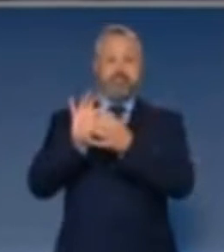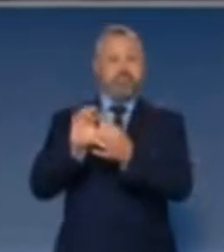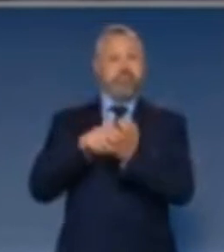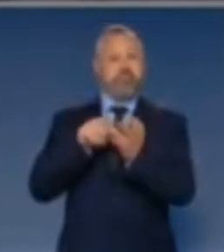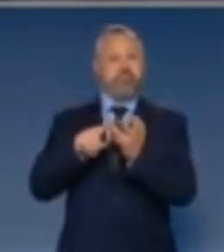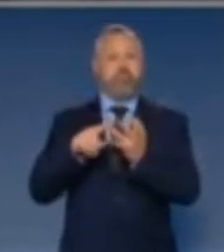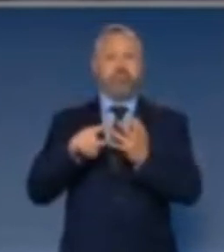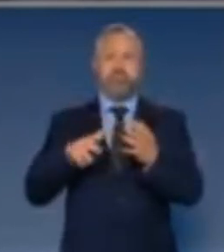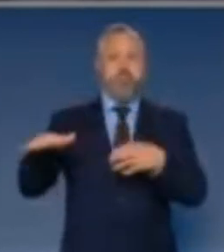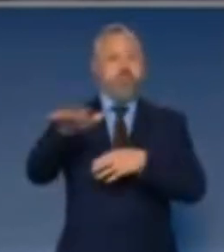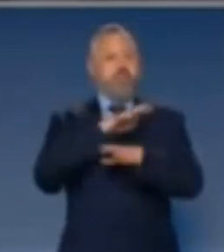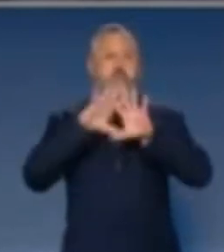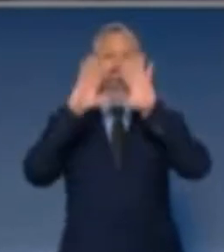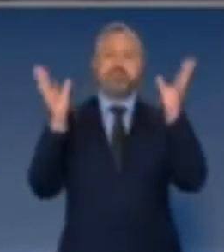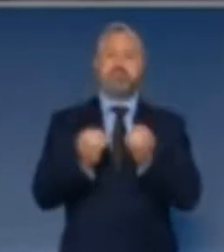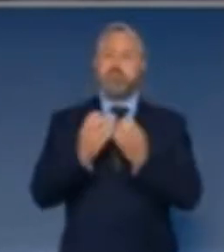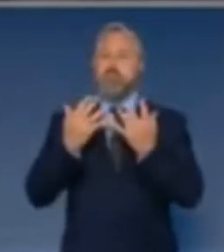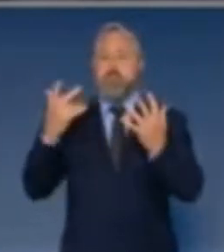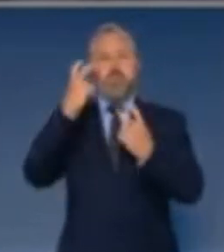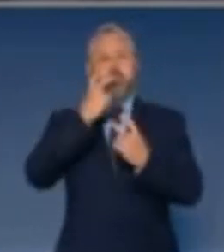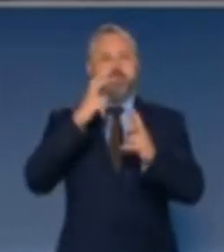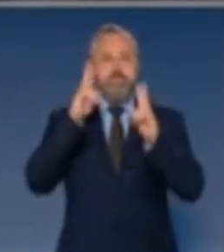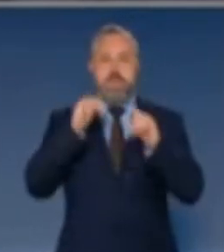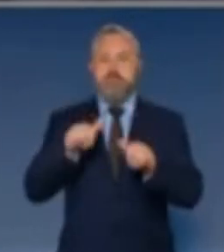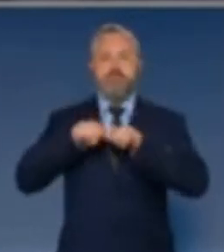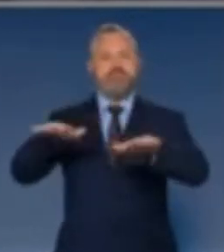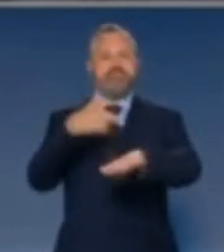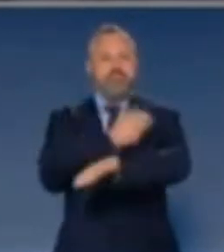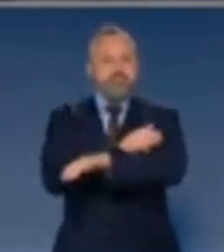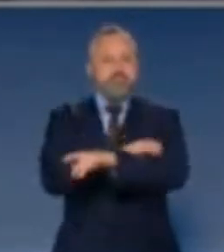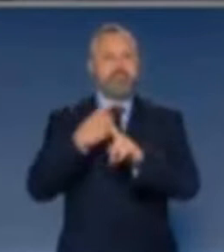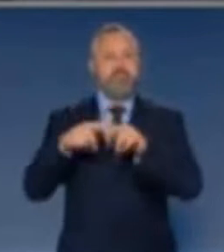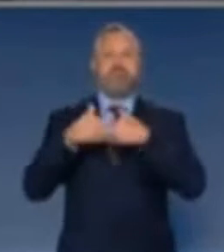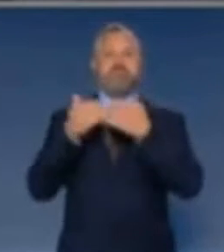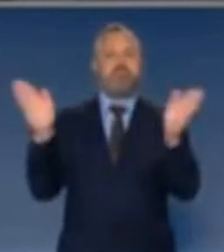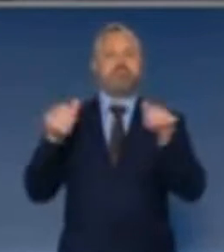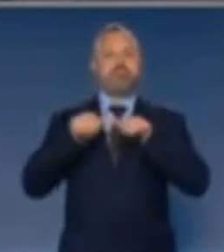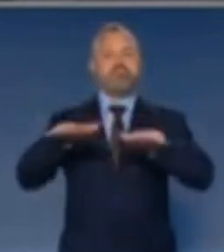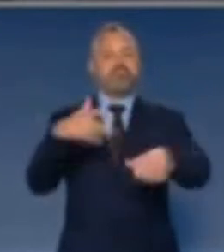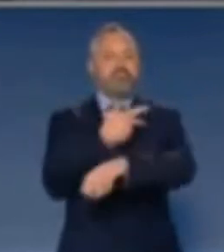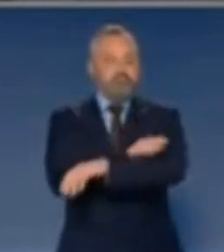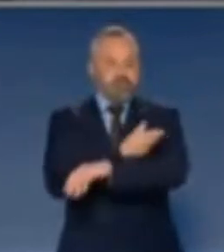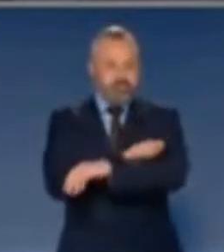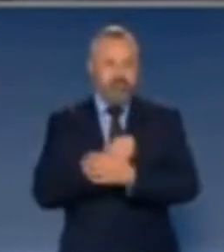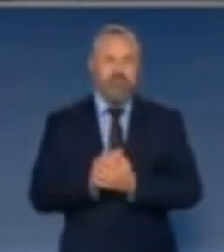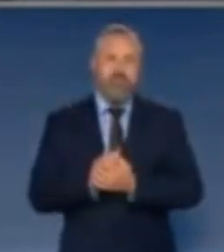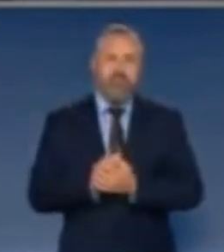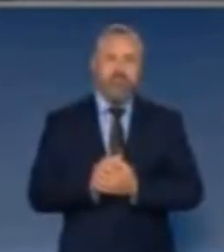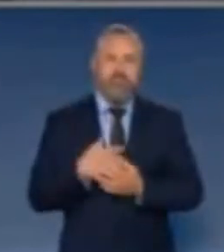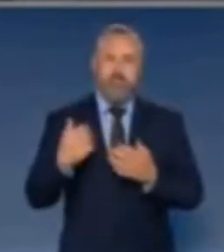care rollout and the broader national rollout, where we have some very positive figures today, I'd be pleased to